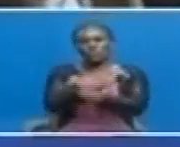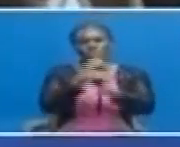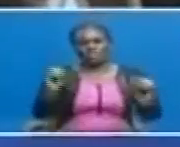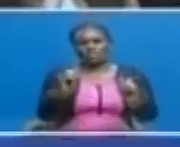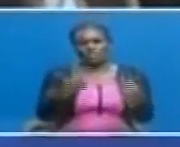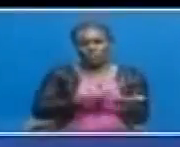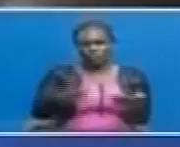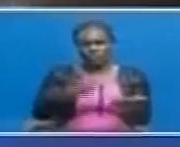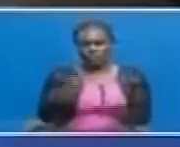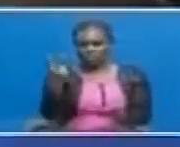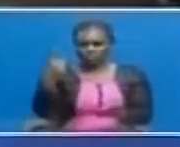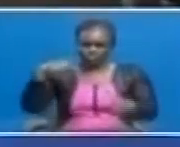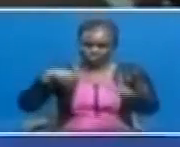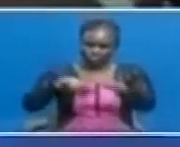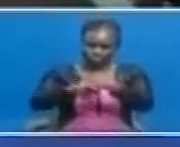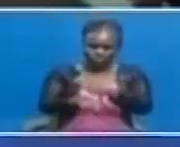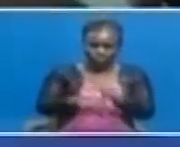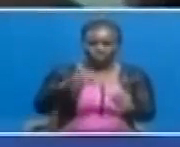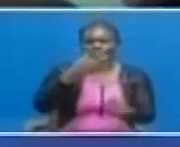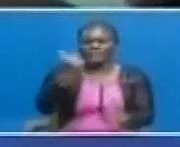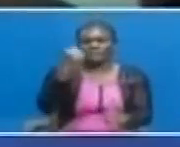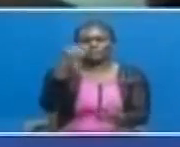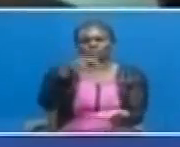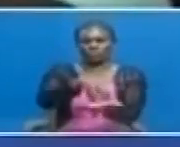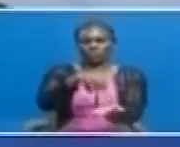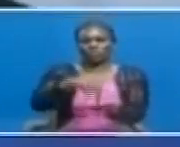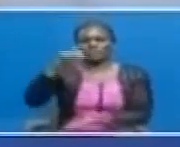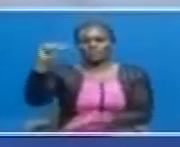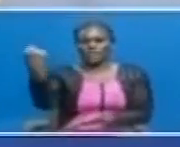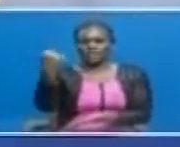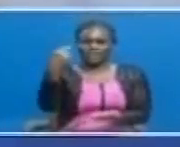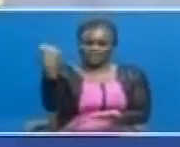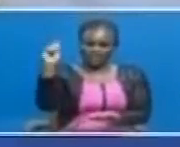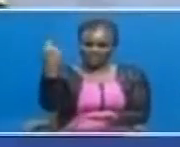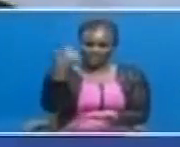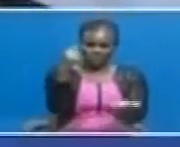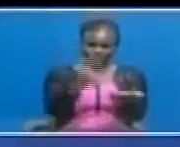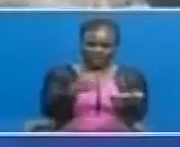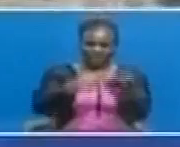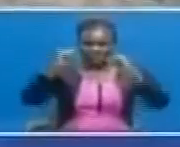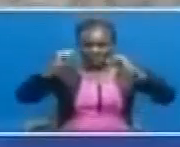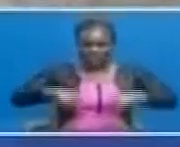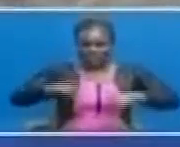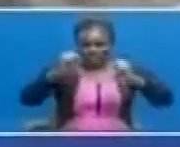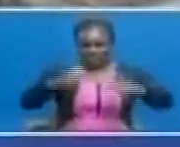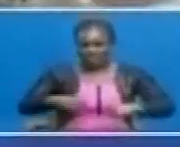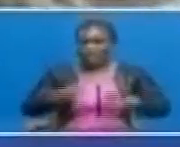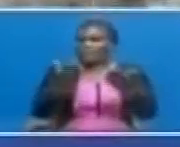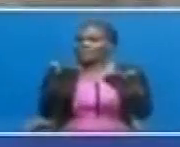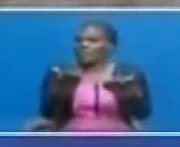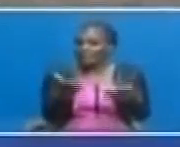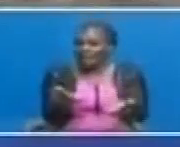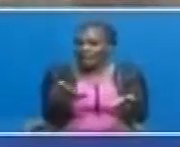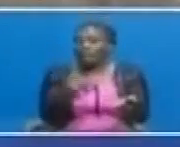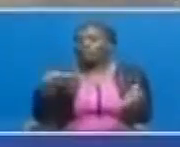up. The Kenya-Uganda agreement that Uganda can import sugar in the country has left a bitter taste in the mouths of many Sugar Belt